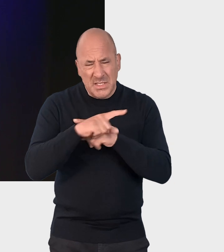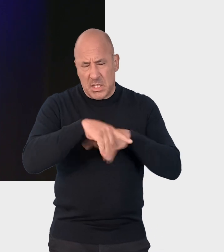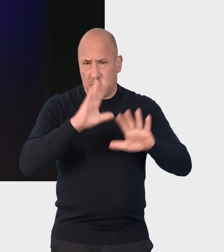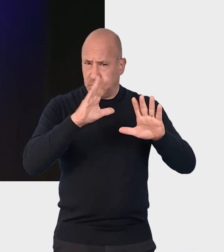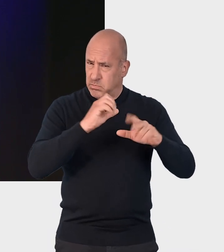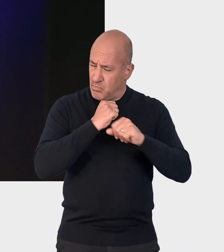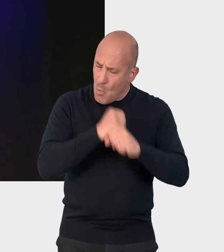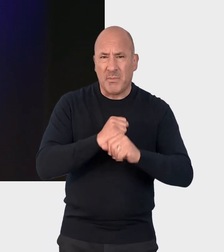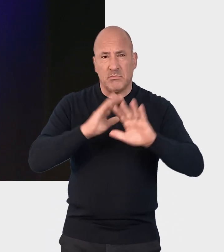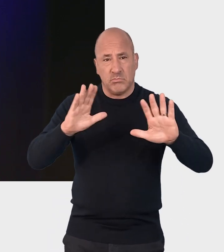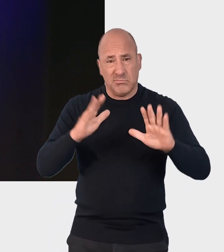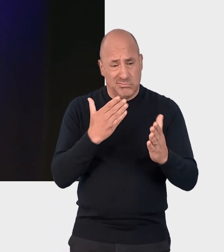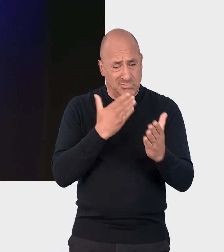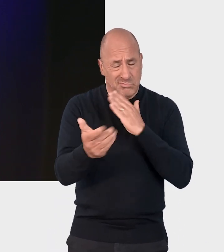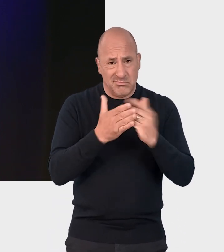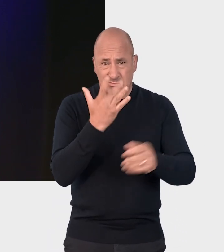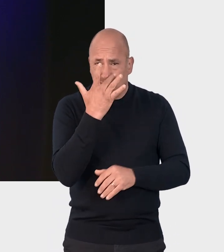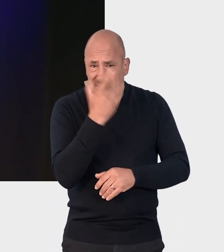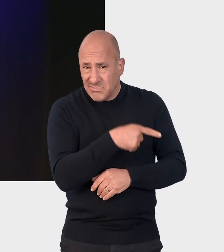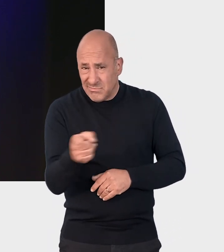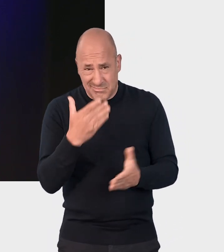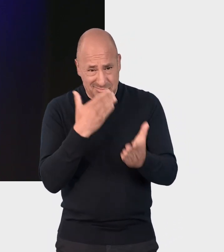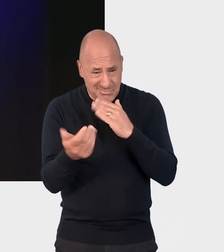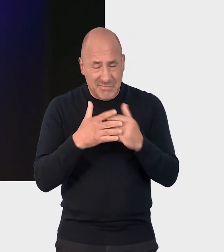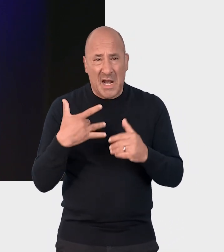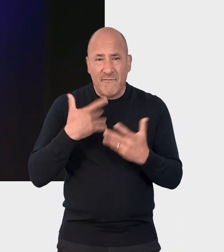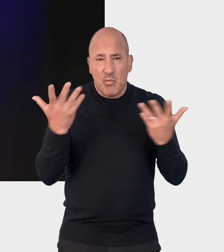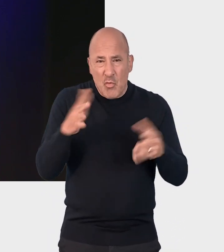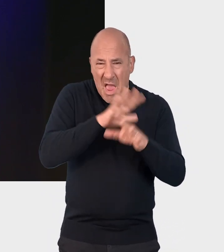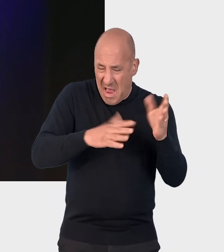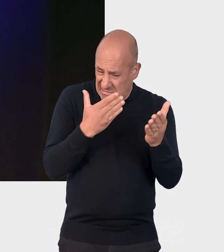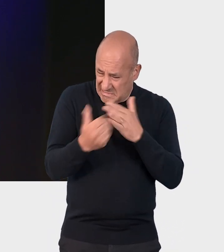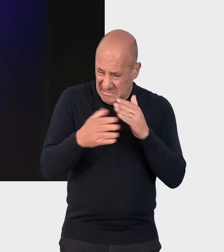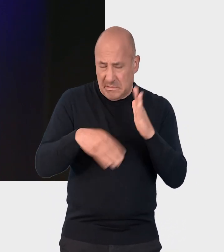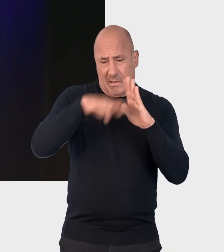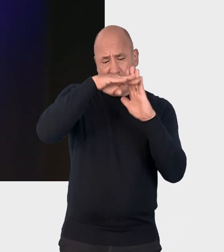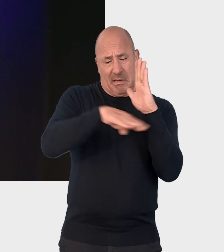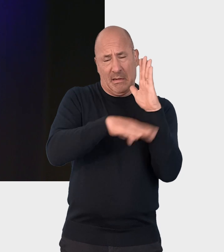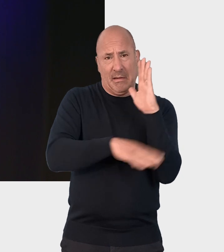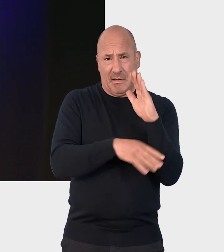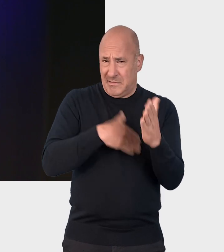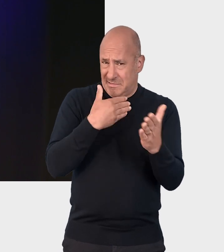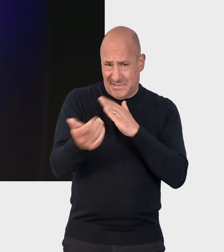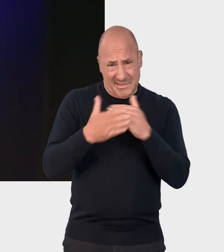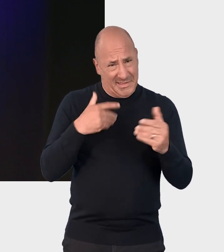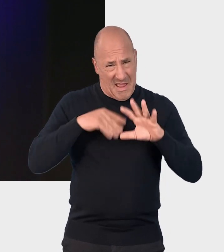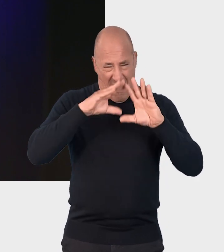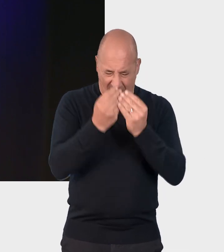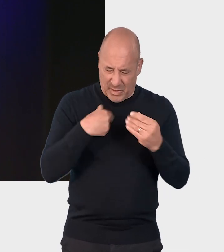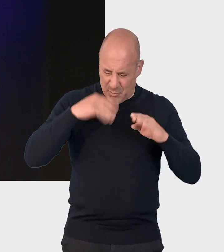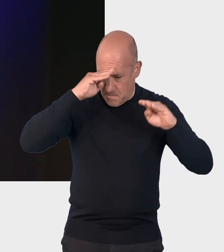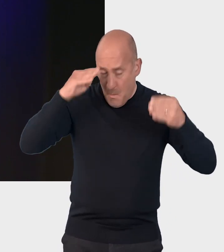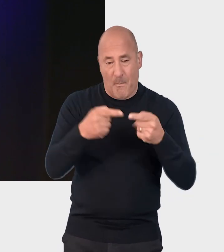and communities, with a commitment to ensuring that everyone, regardless of age, postcode or